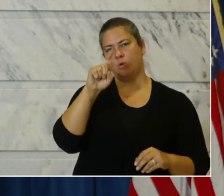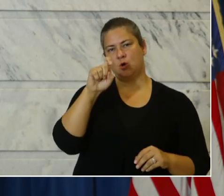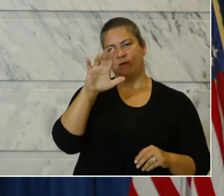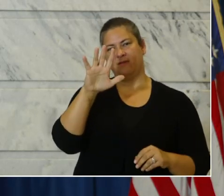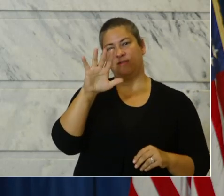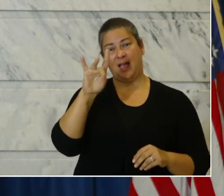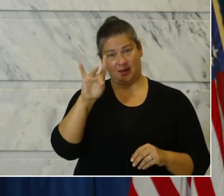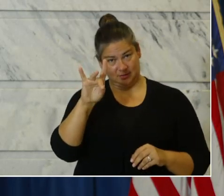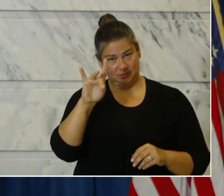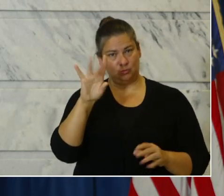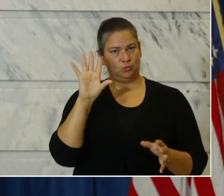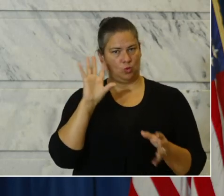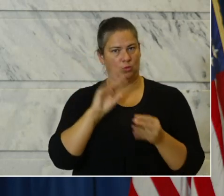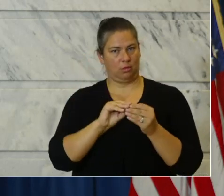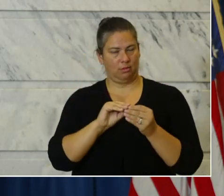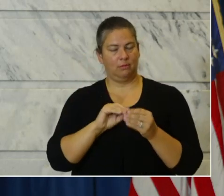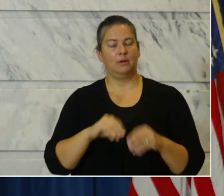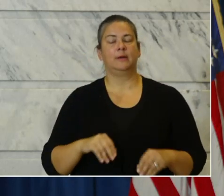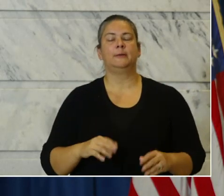64,158.